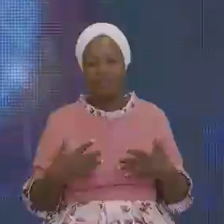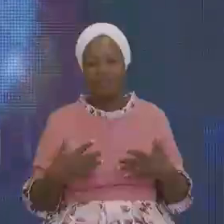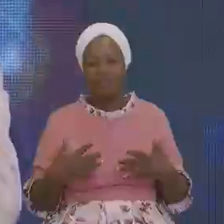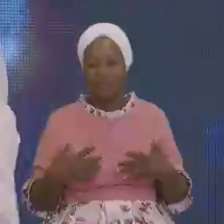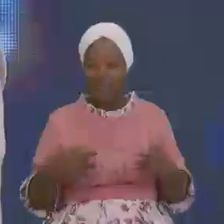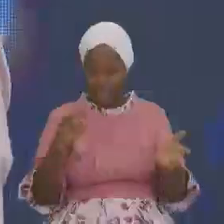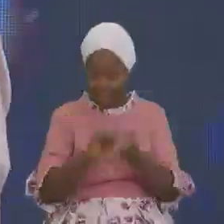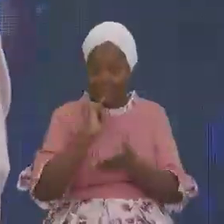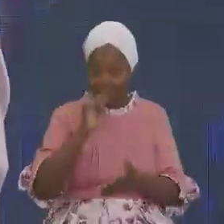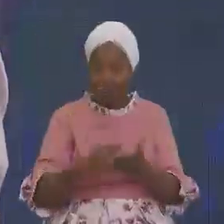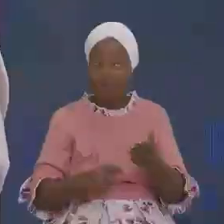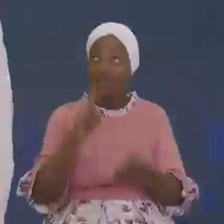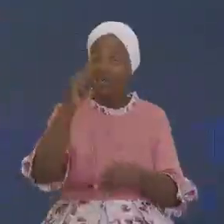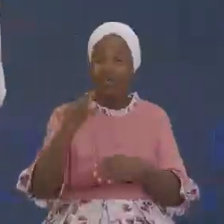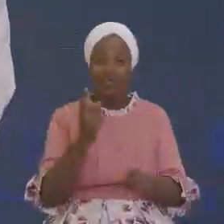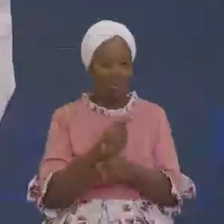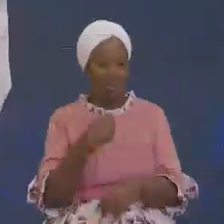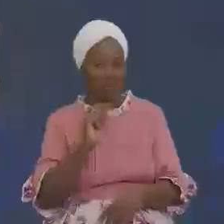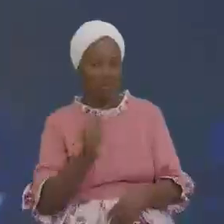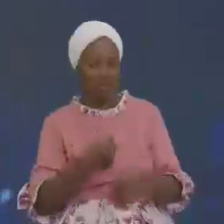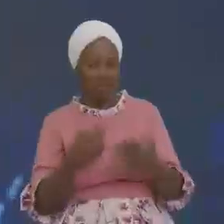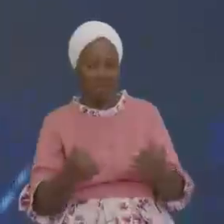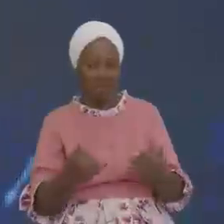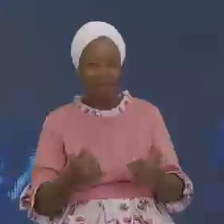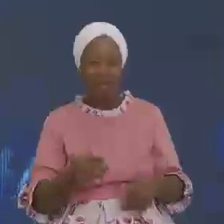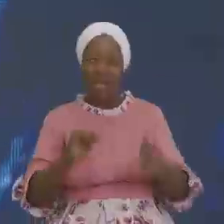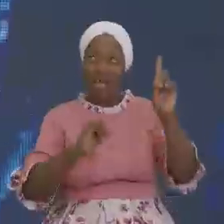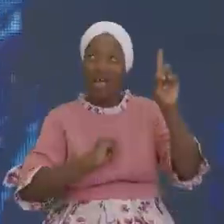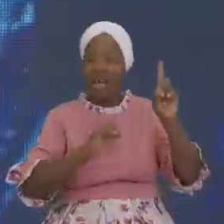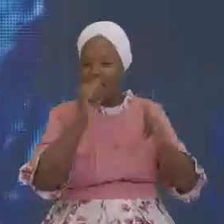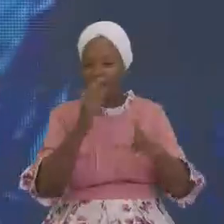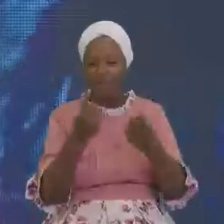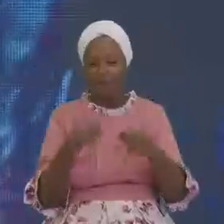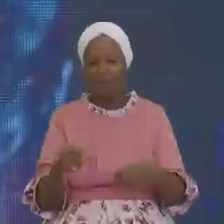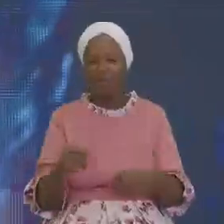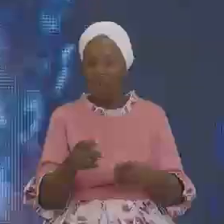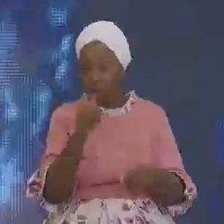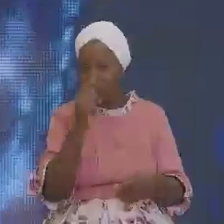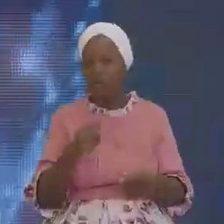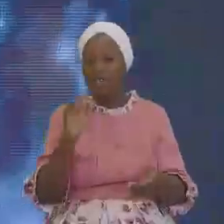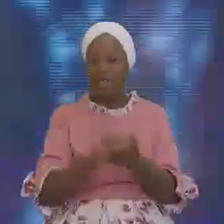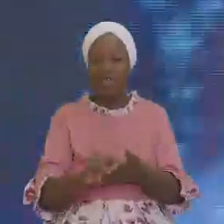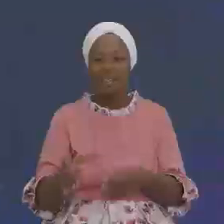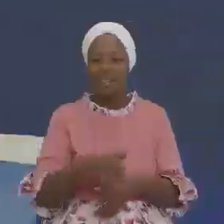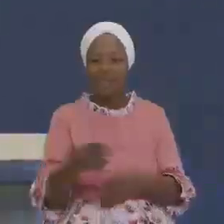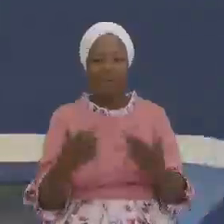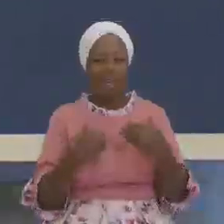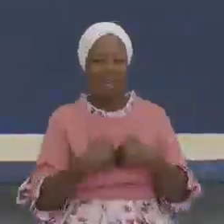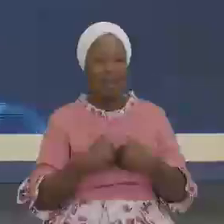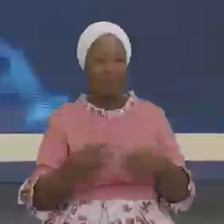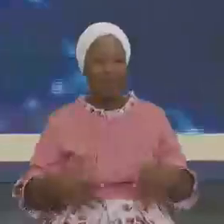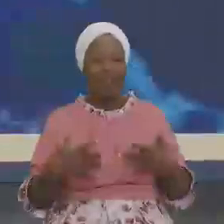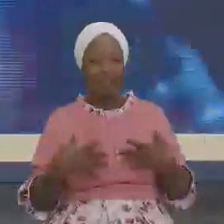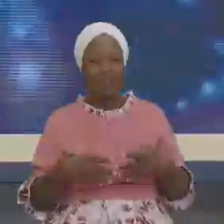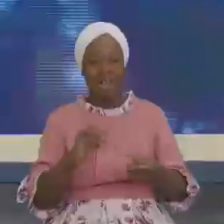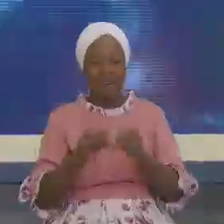That's what he just told us. I am come that they might have life. Number